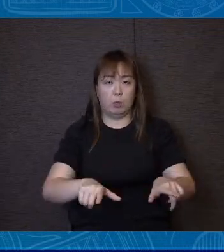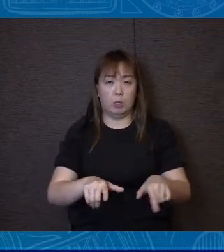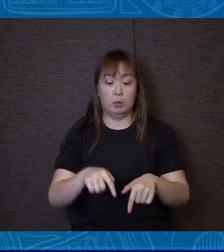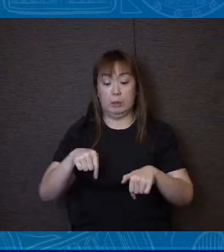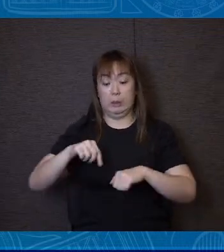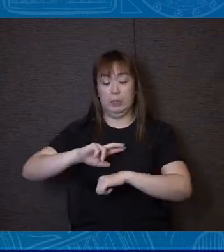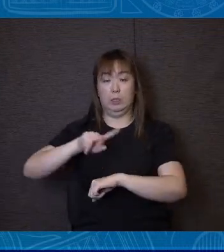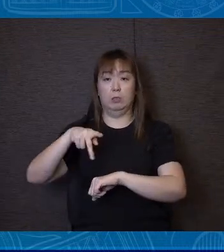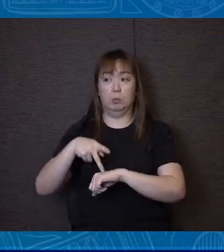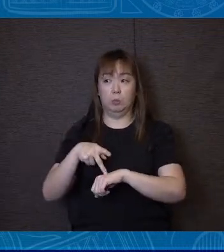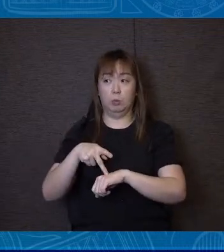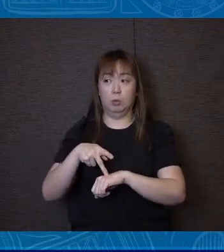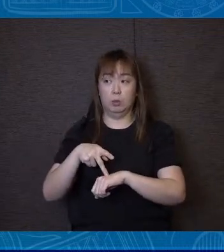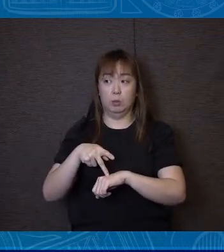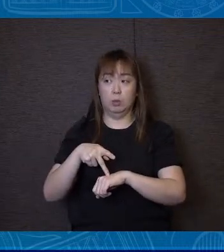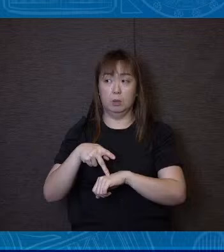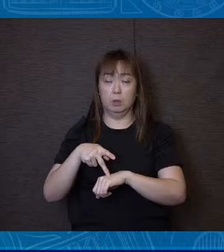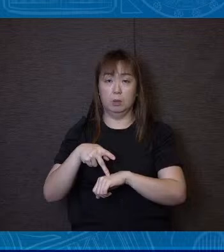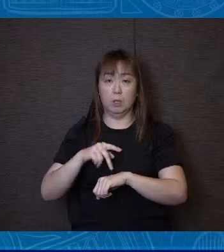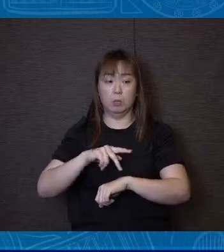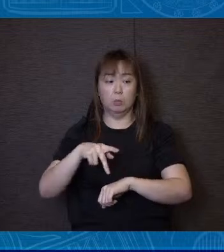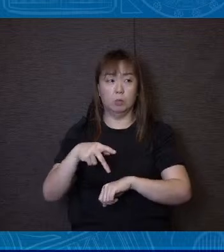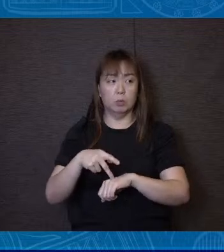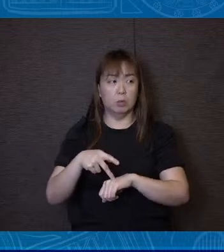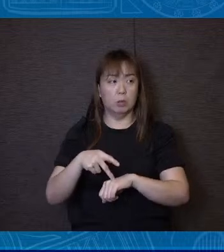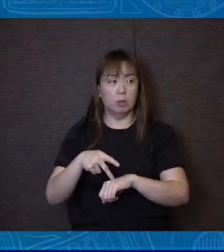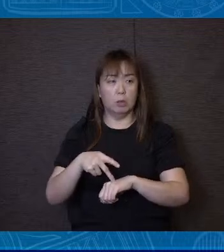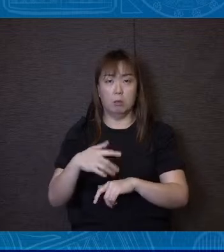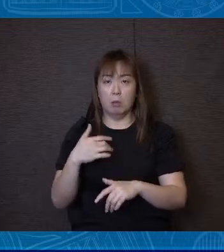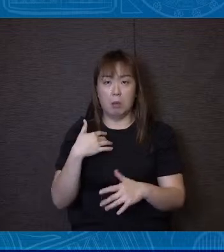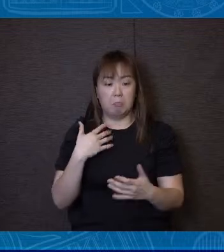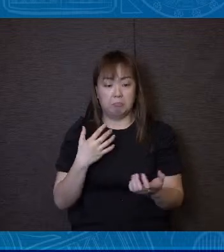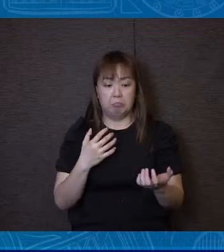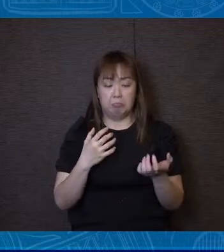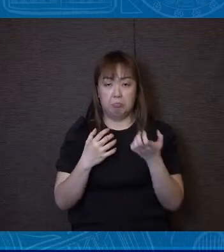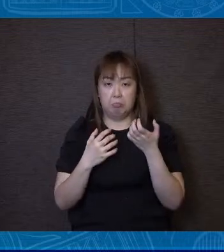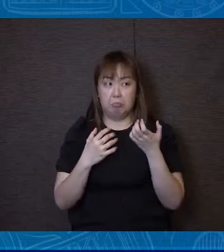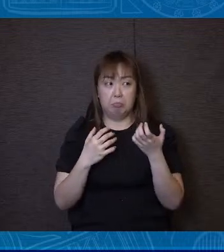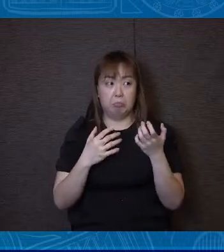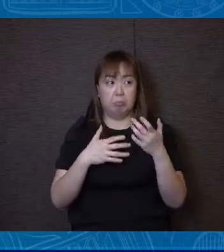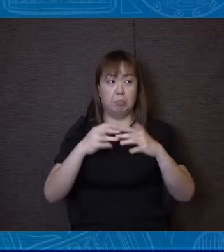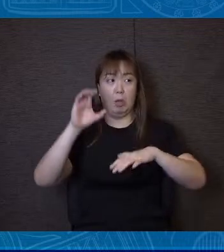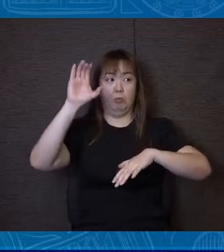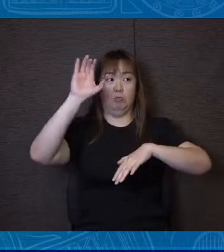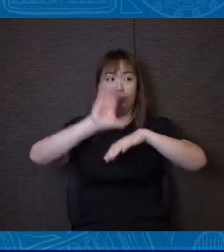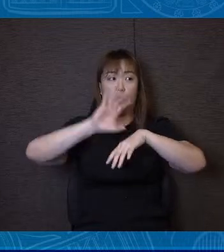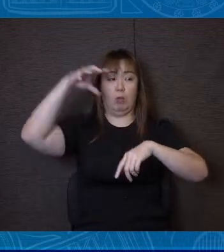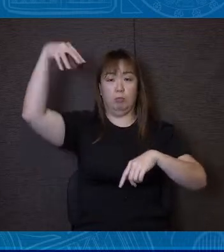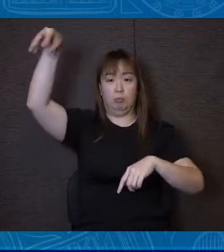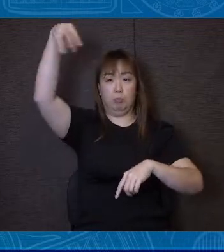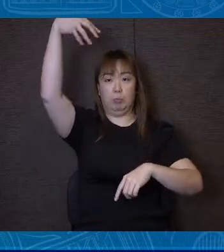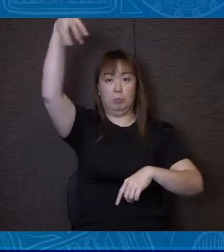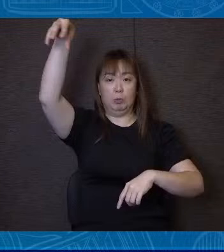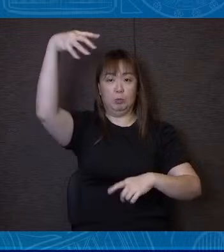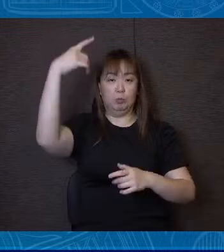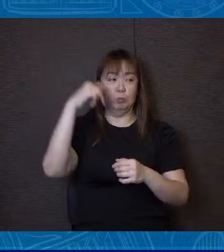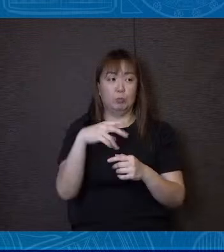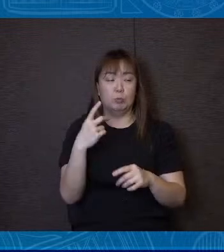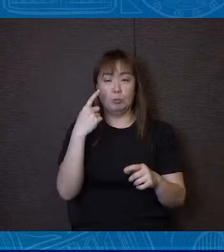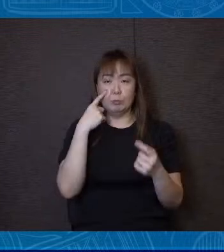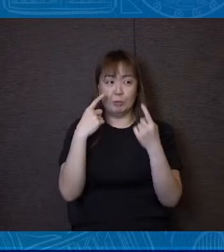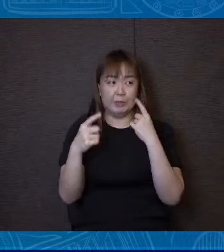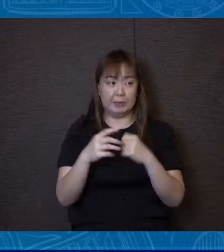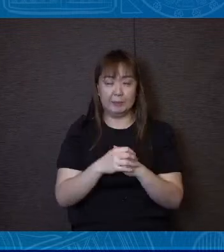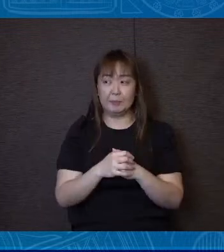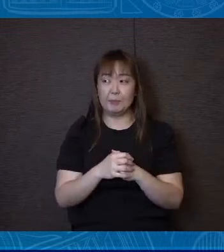use batingao, batingao, church bells, to warn people simply because of that. And that's the